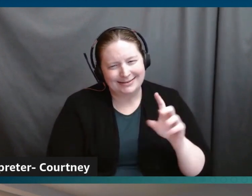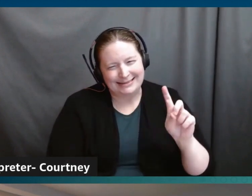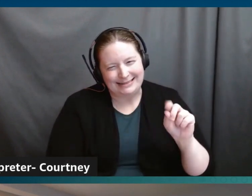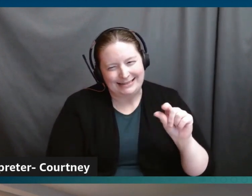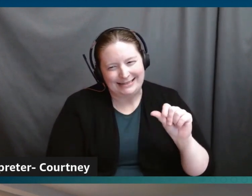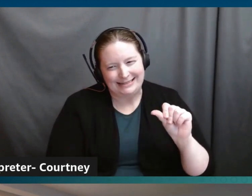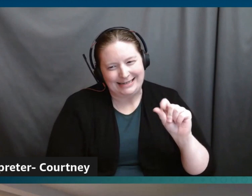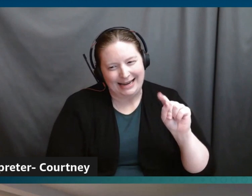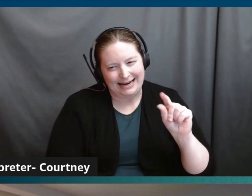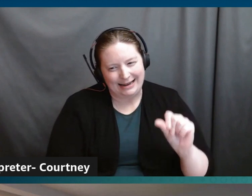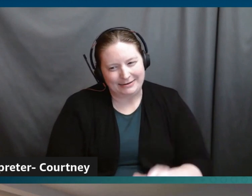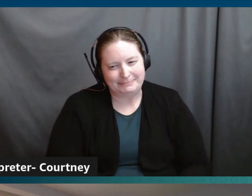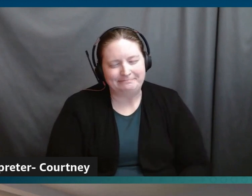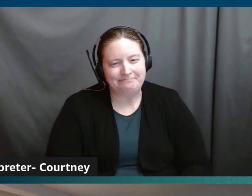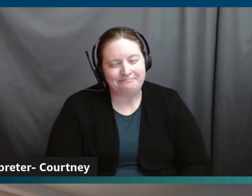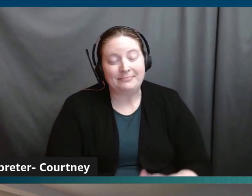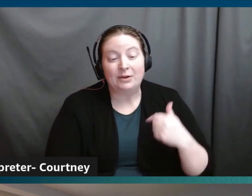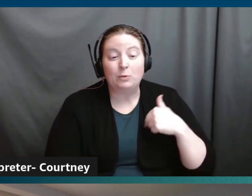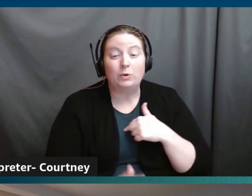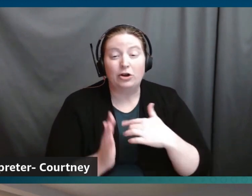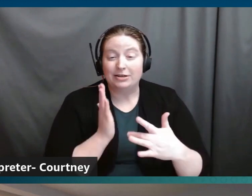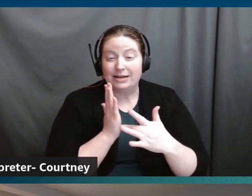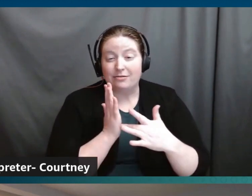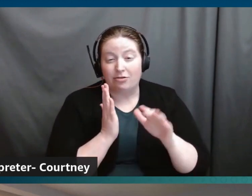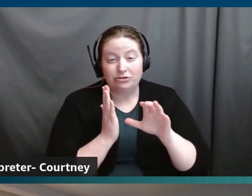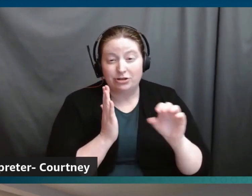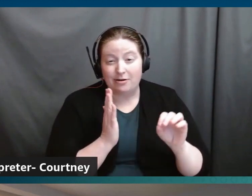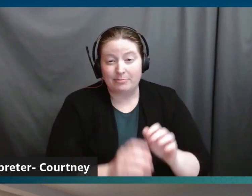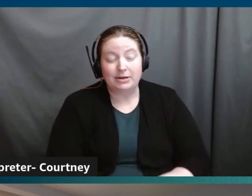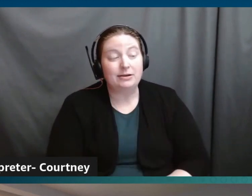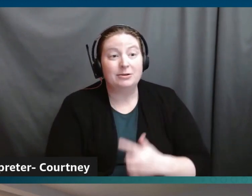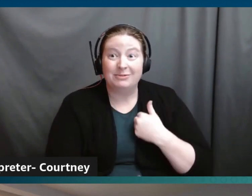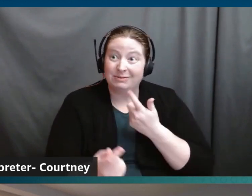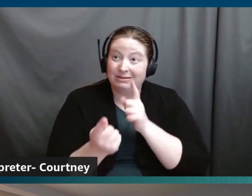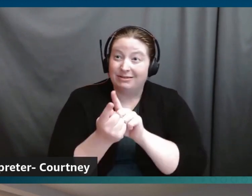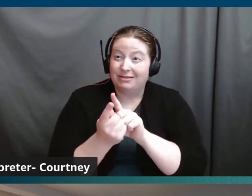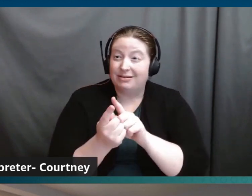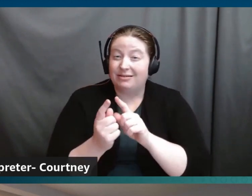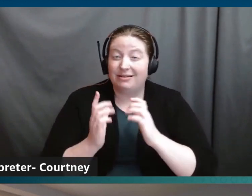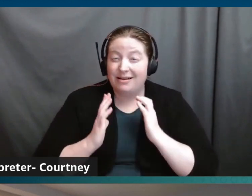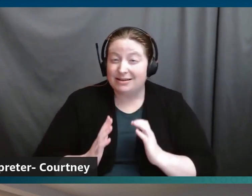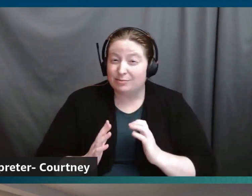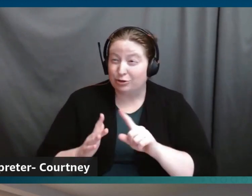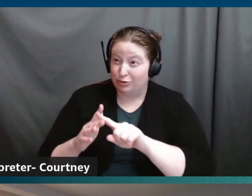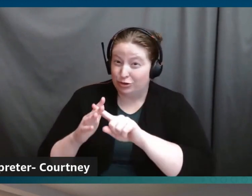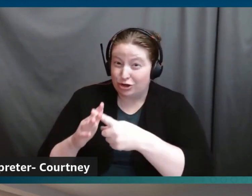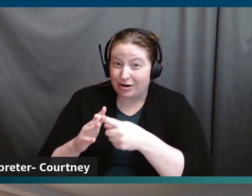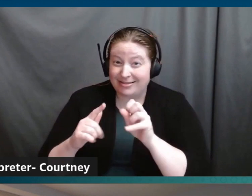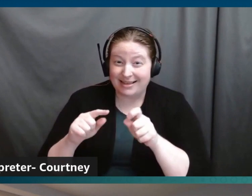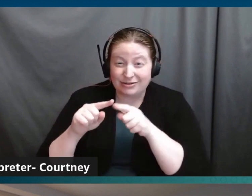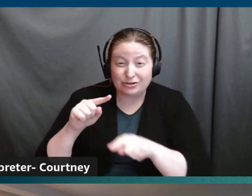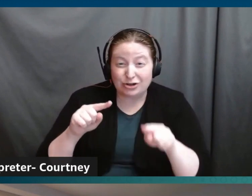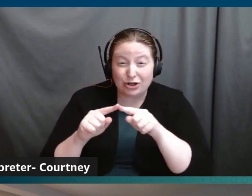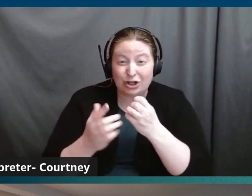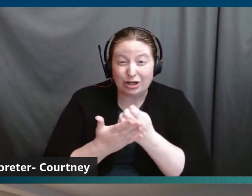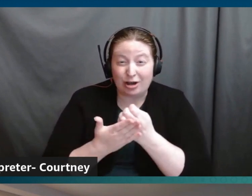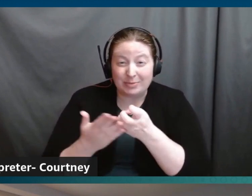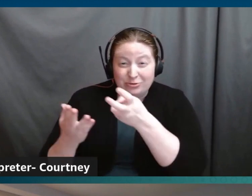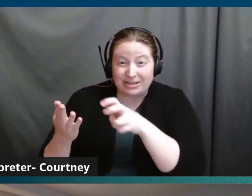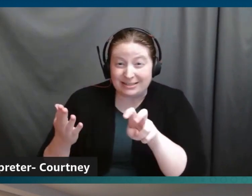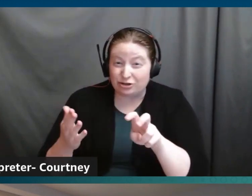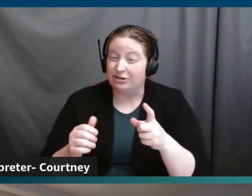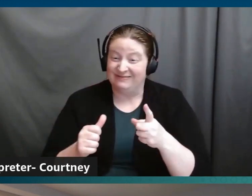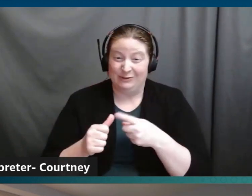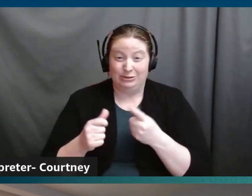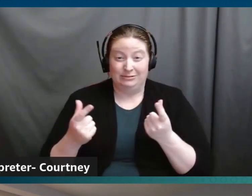we're a technology company, and when we go talk to customers, they're starting their circular economy transition. The first thing we can do to help